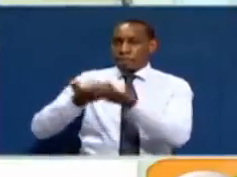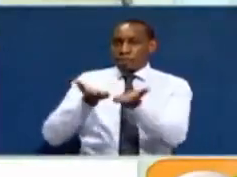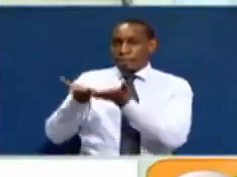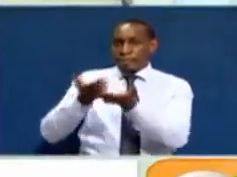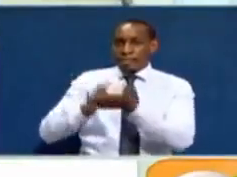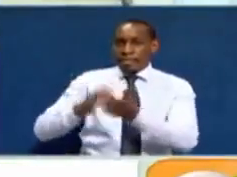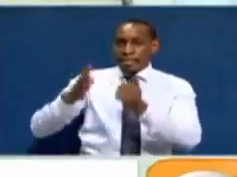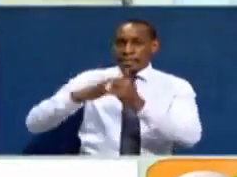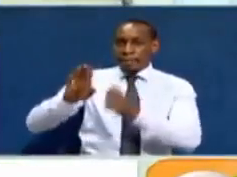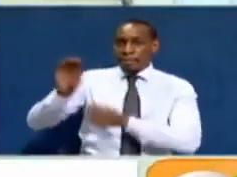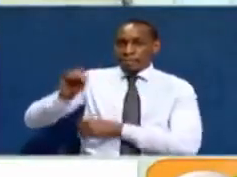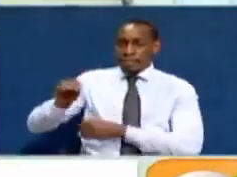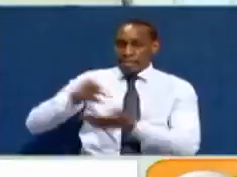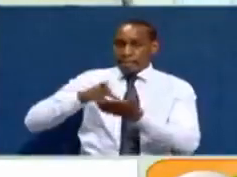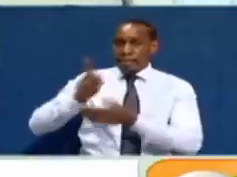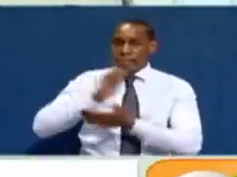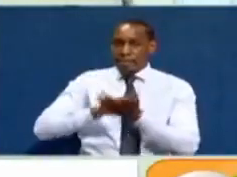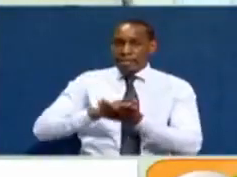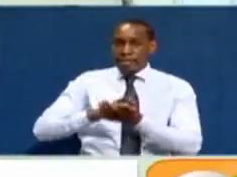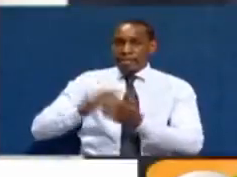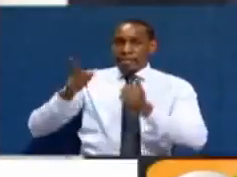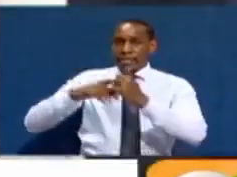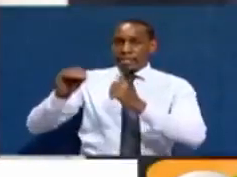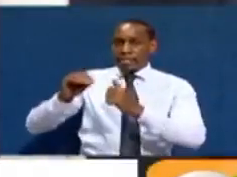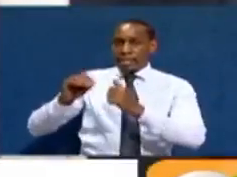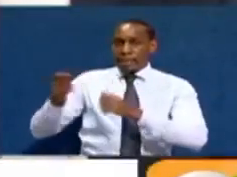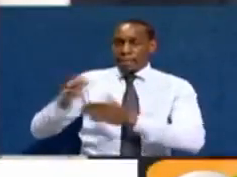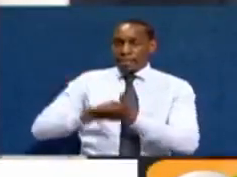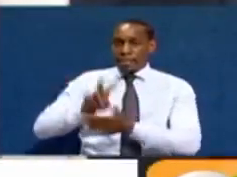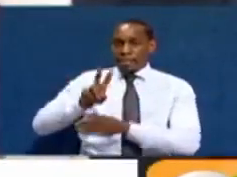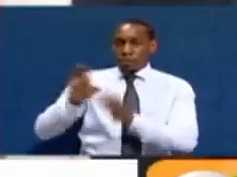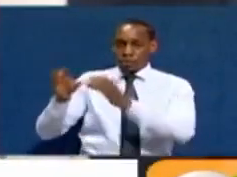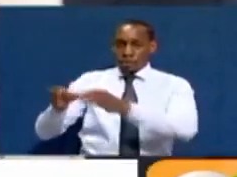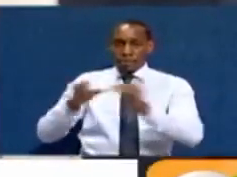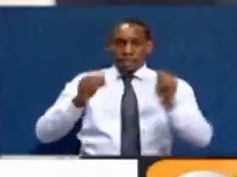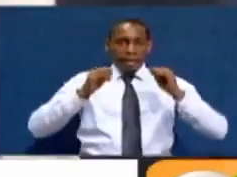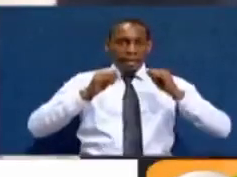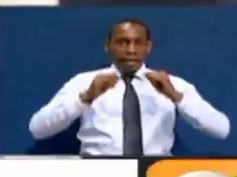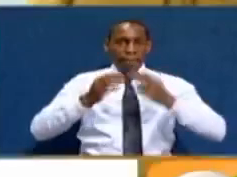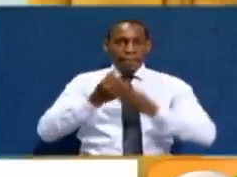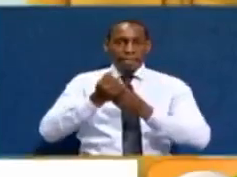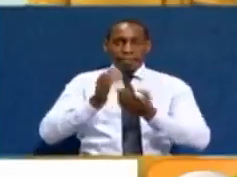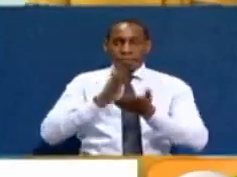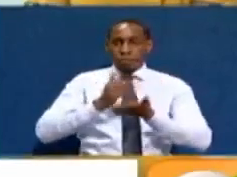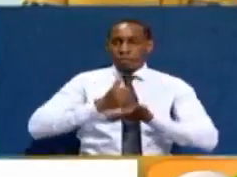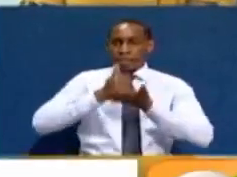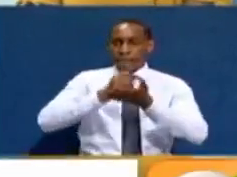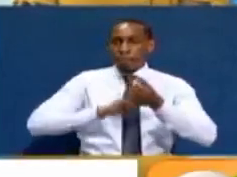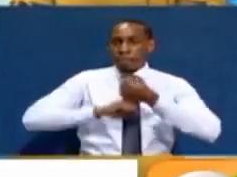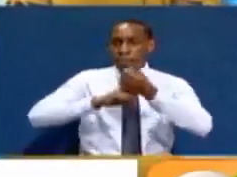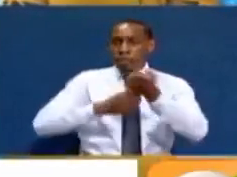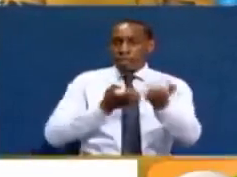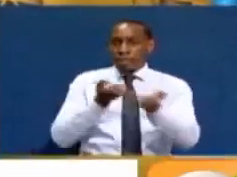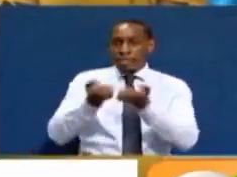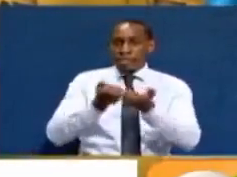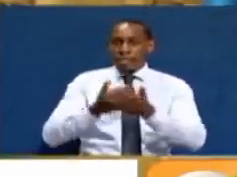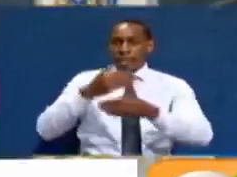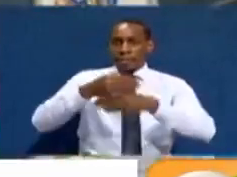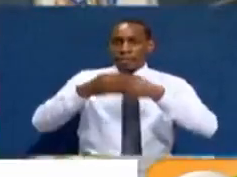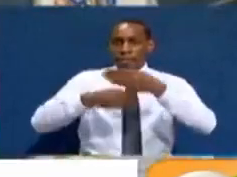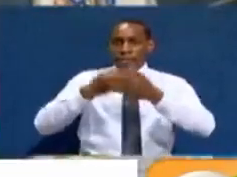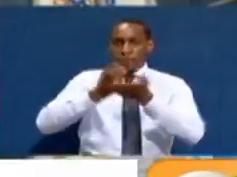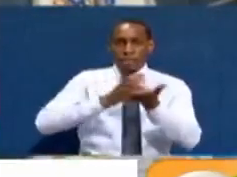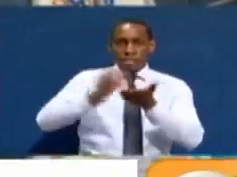up to 95% financing for up to 60 months. The two firms said the partnership will go a long way in supporting businesses in the construction